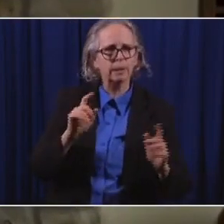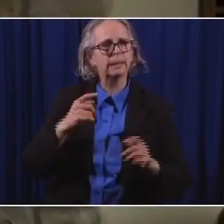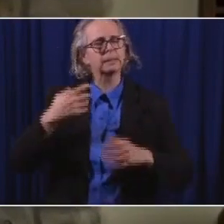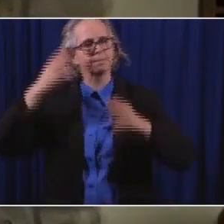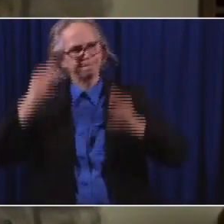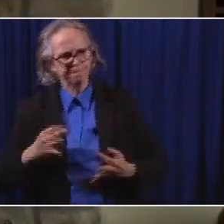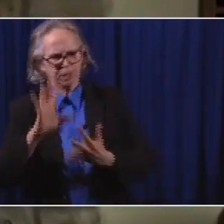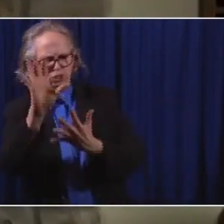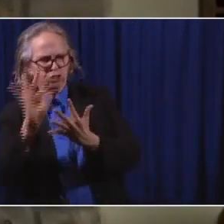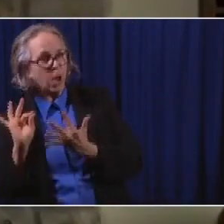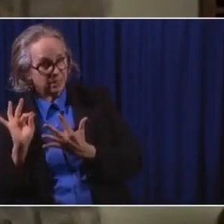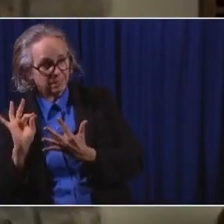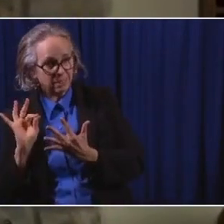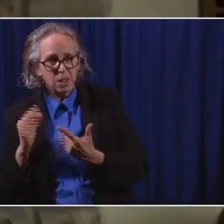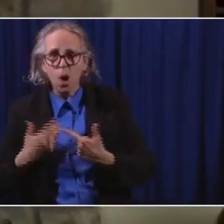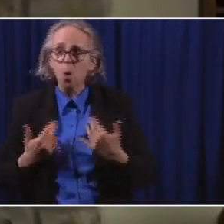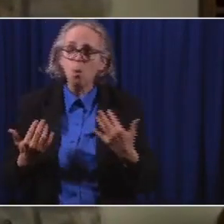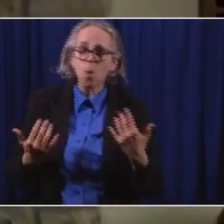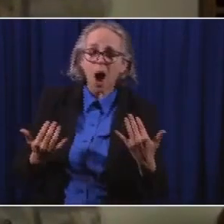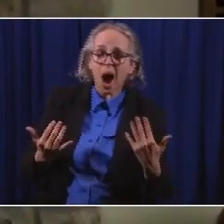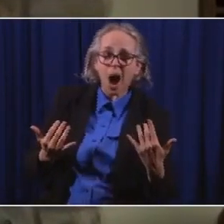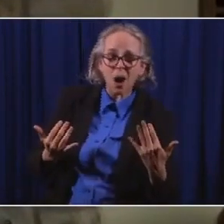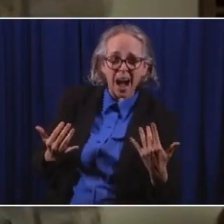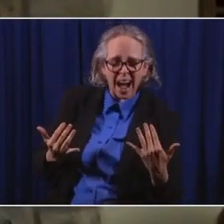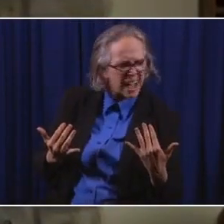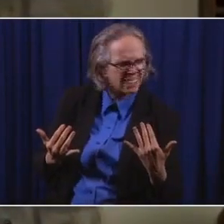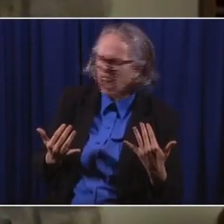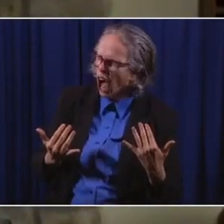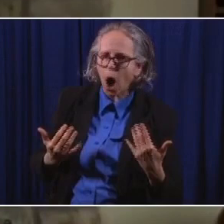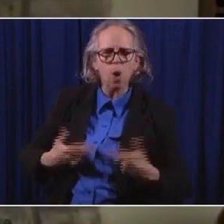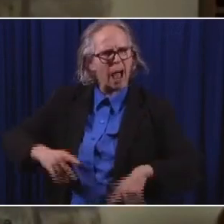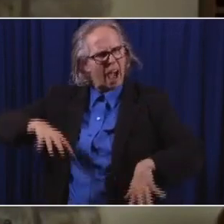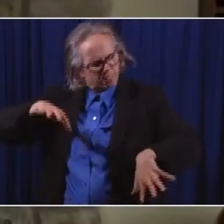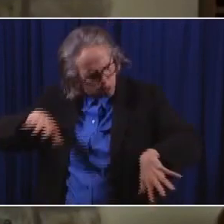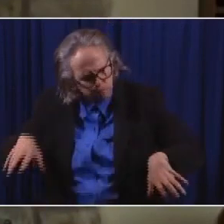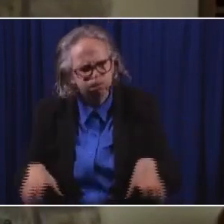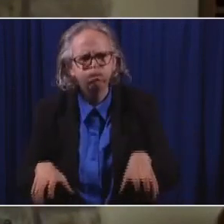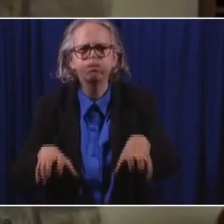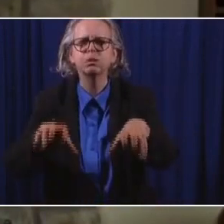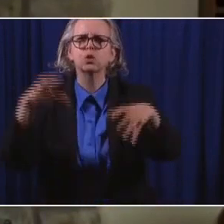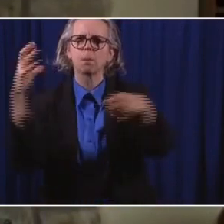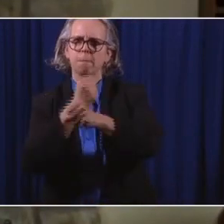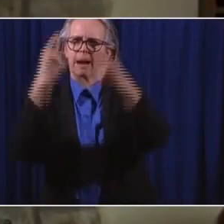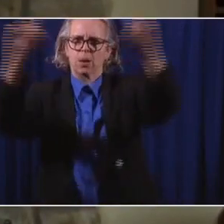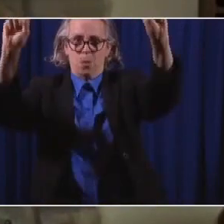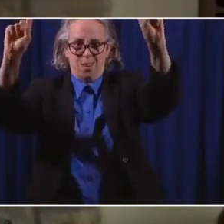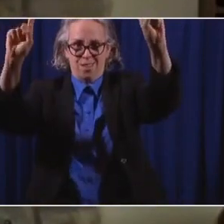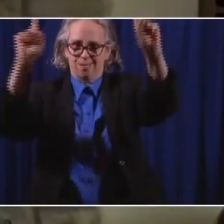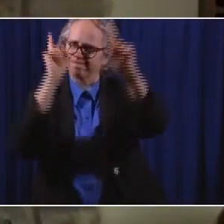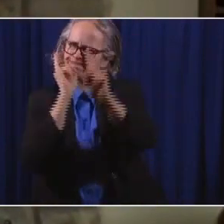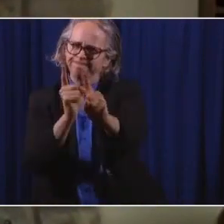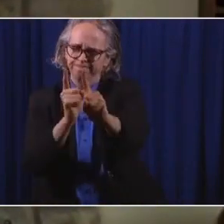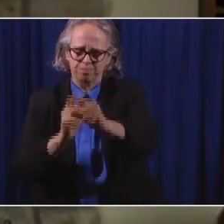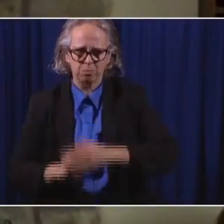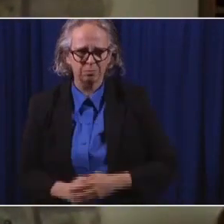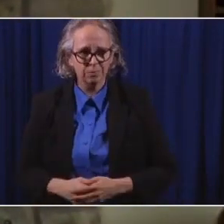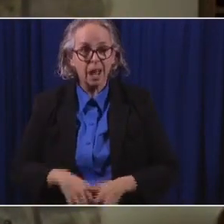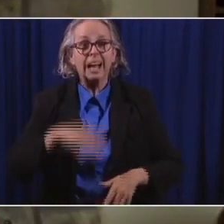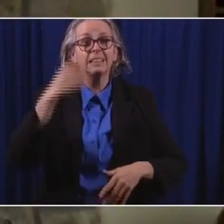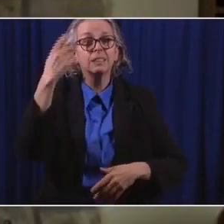be achieved. End of quote. Tuesday is election day. We will not have a press conference on